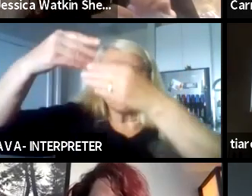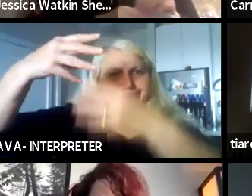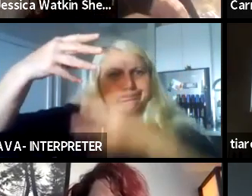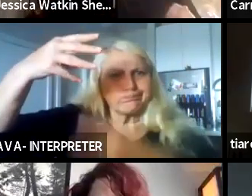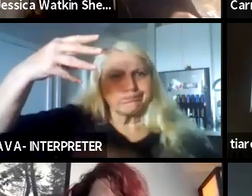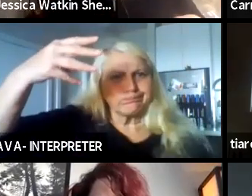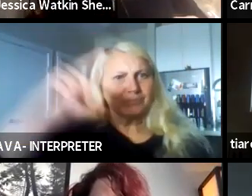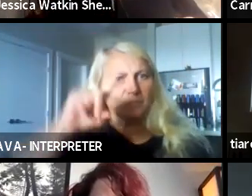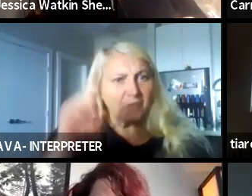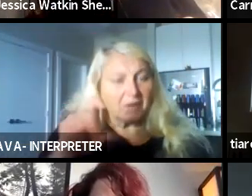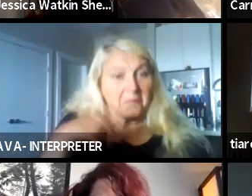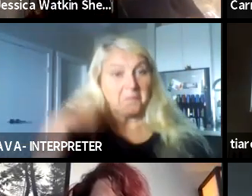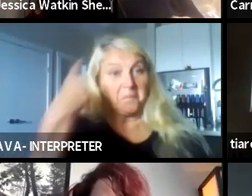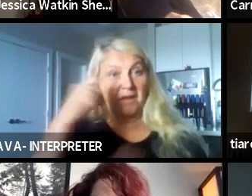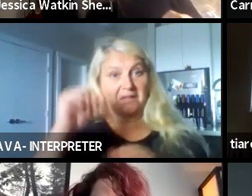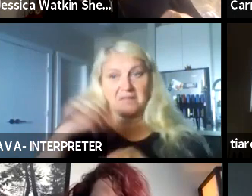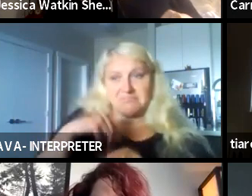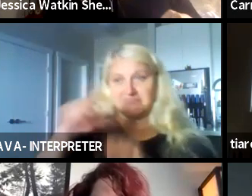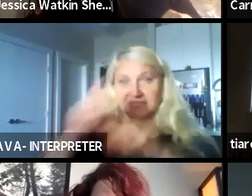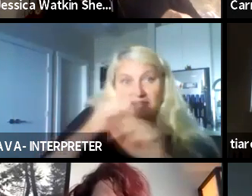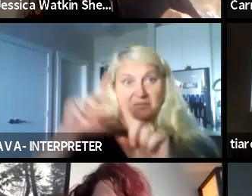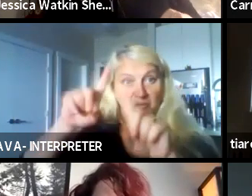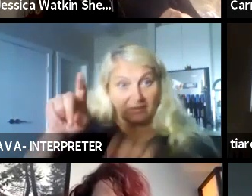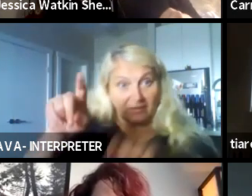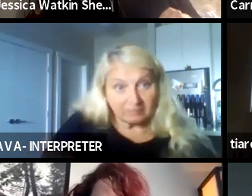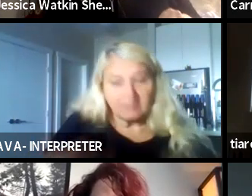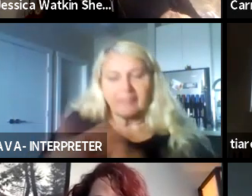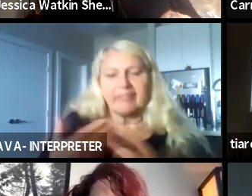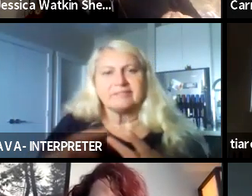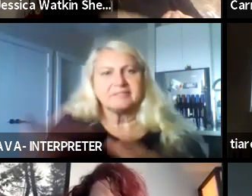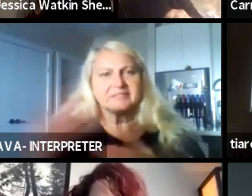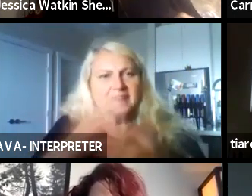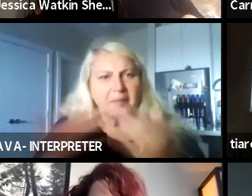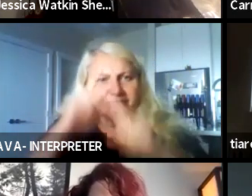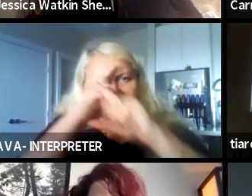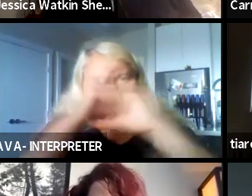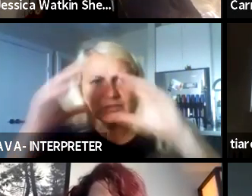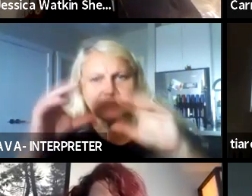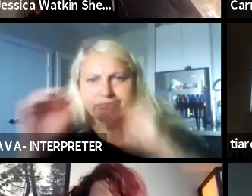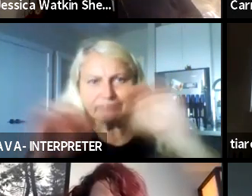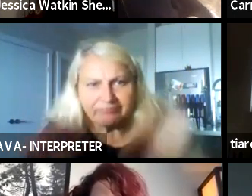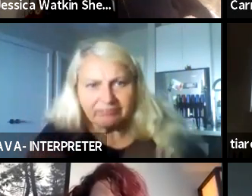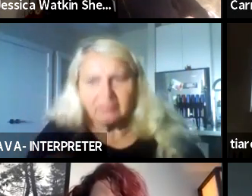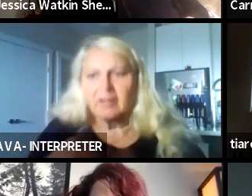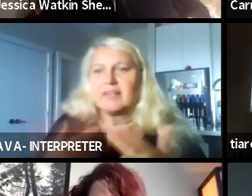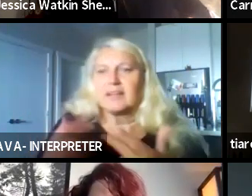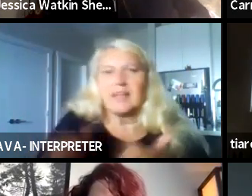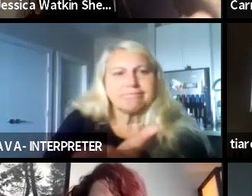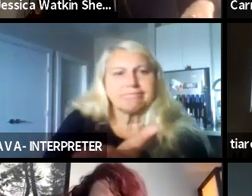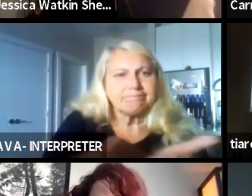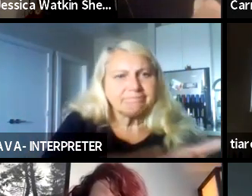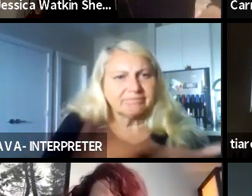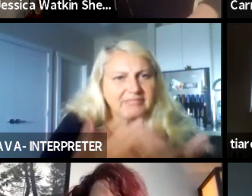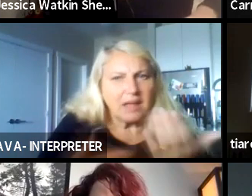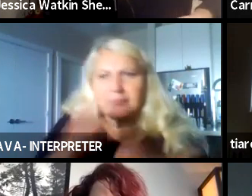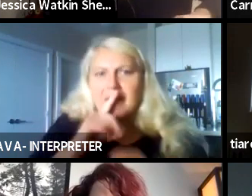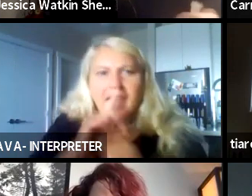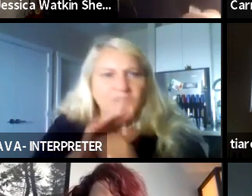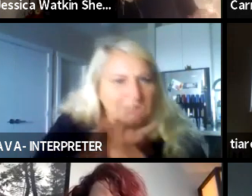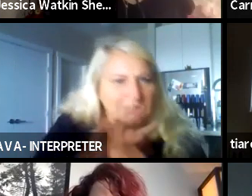Does that sound good to you, my colleagues? I'm seeing visual affirmation head nods and arm shakes. Thank you. So the